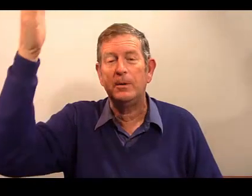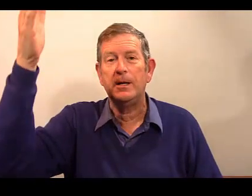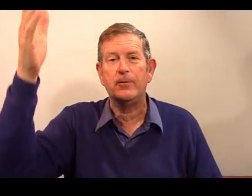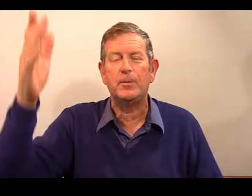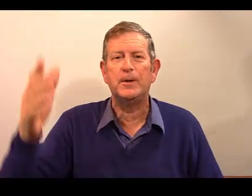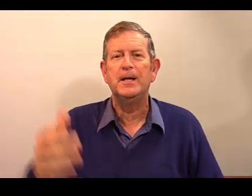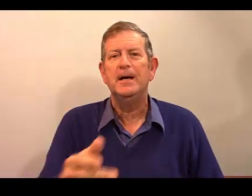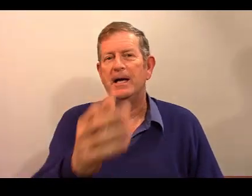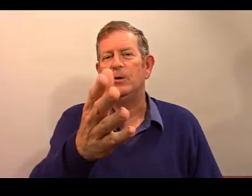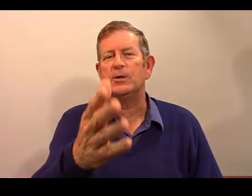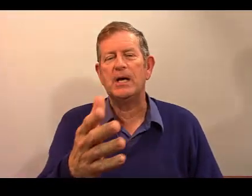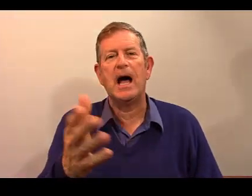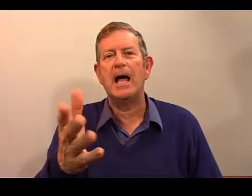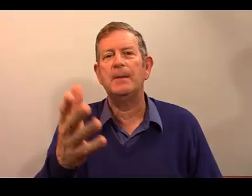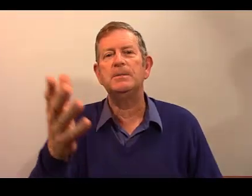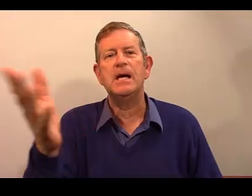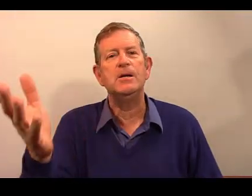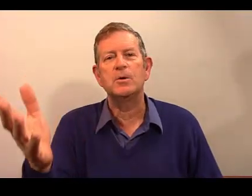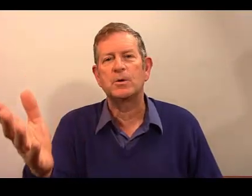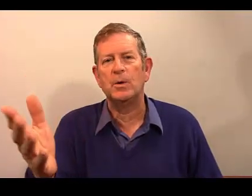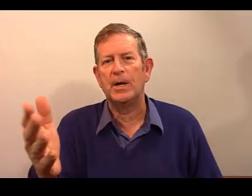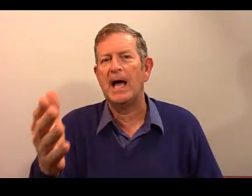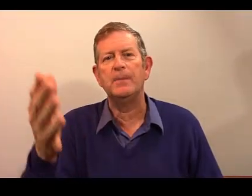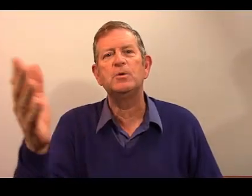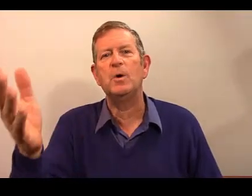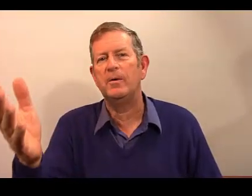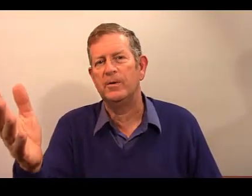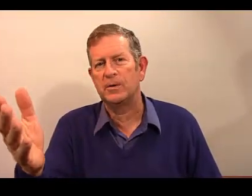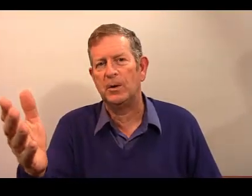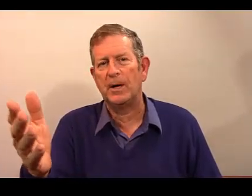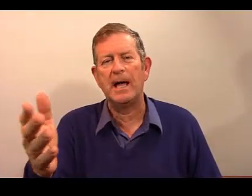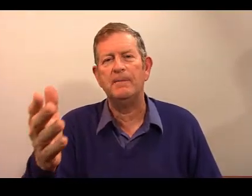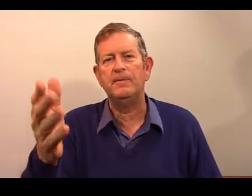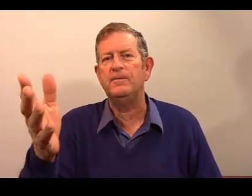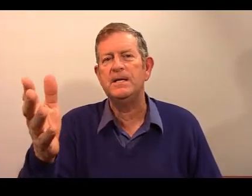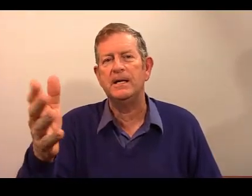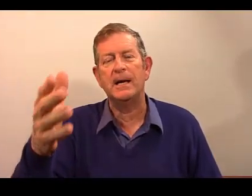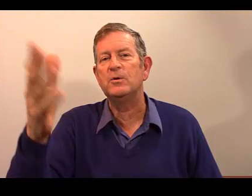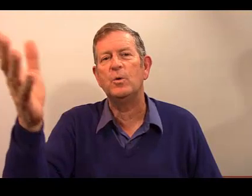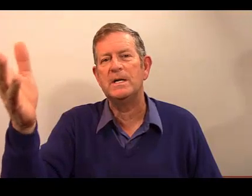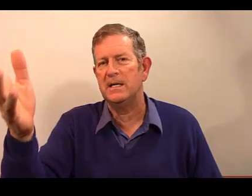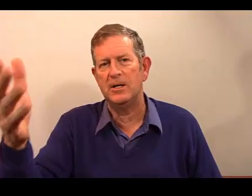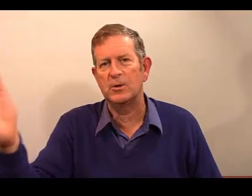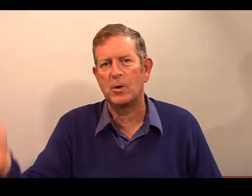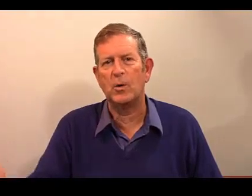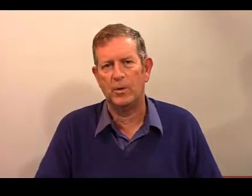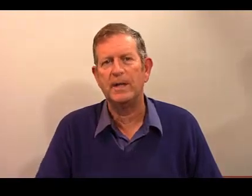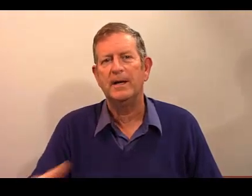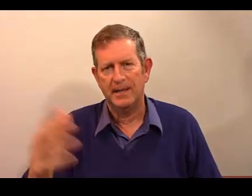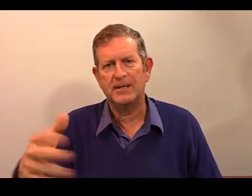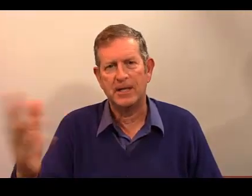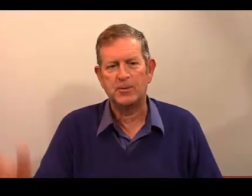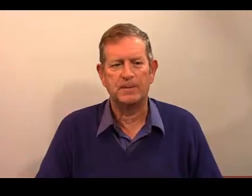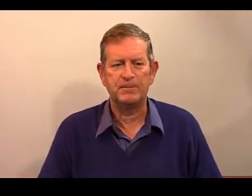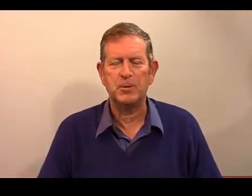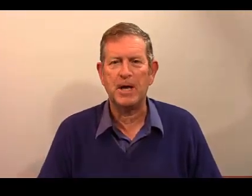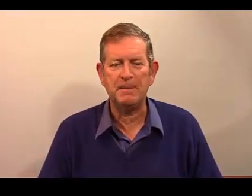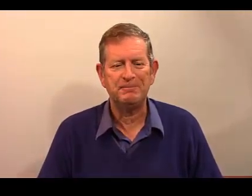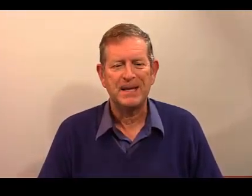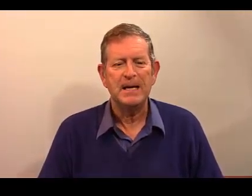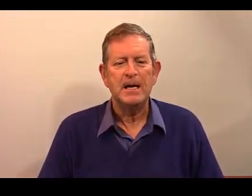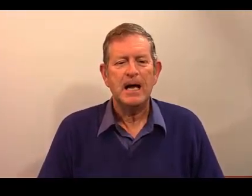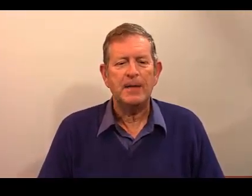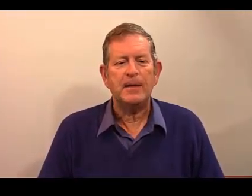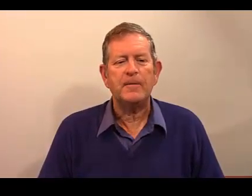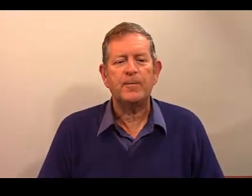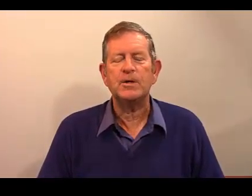old. Unbelievable. And you'll say, I am 10 years old. I am 12 years old. I am 15. I am 20 years old, etc.